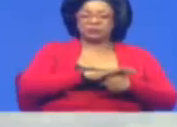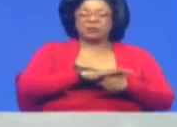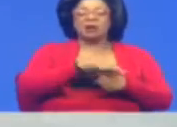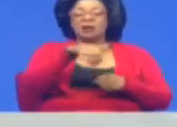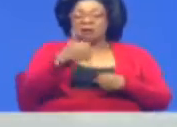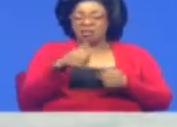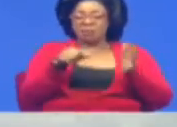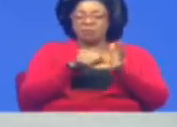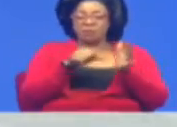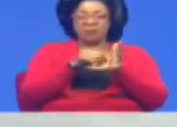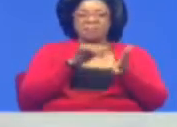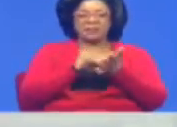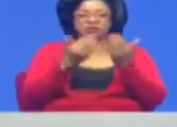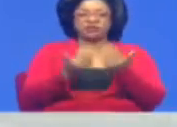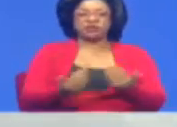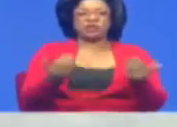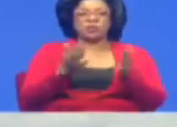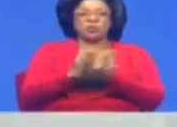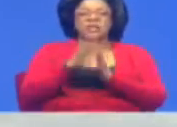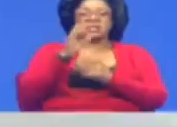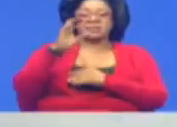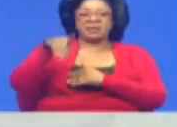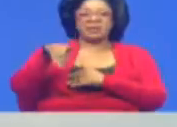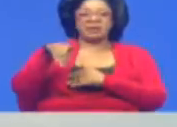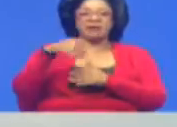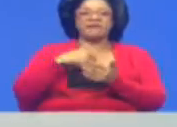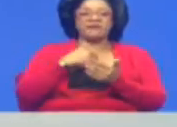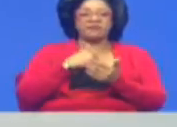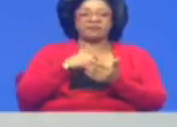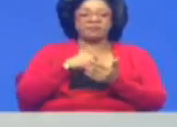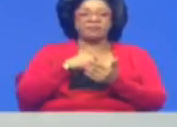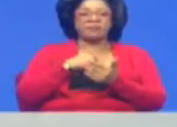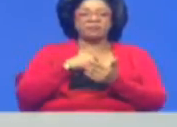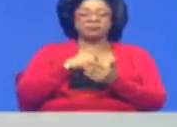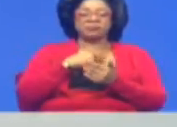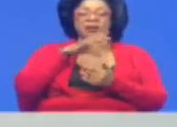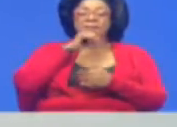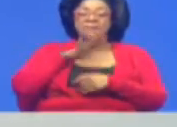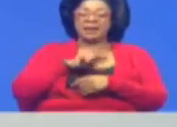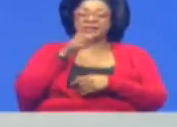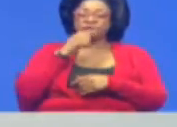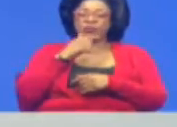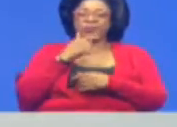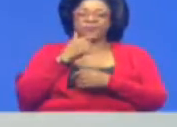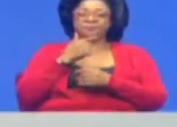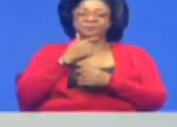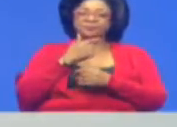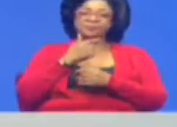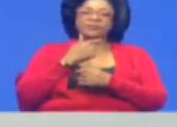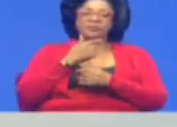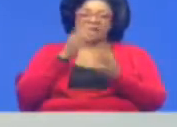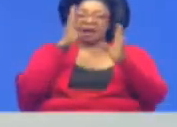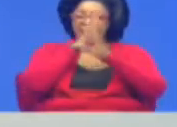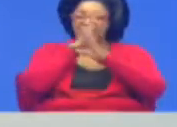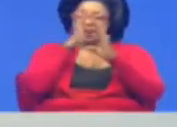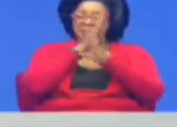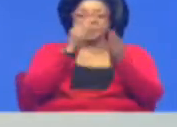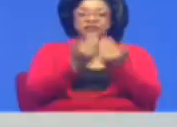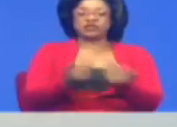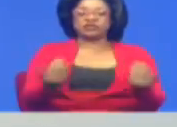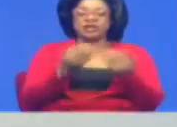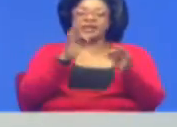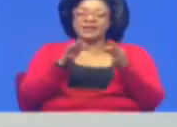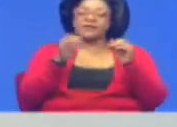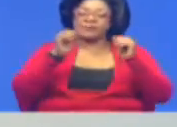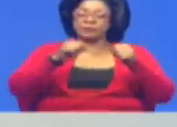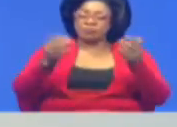that children with cerebral palsy face. Wazazi ambao wamefungia watoto wao kwa nyumba, wakaweza kuwatoa hao